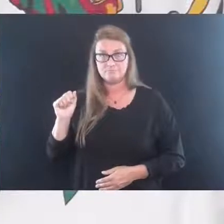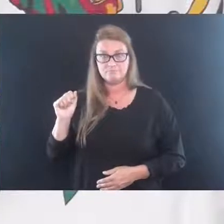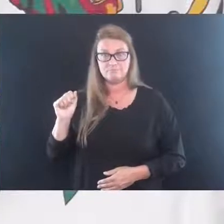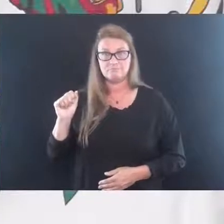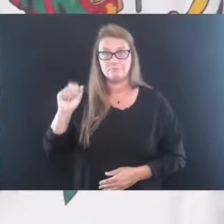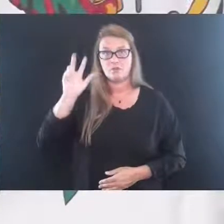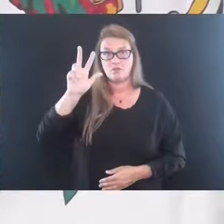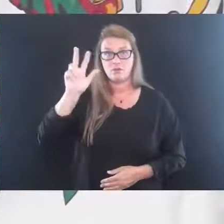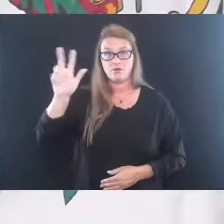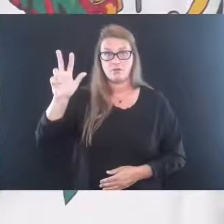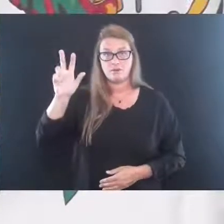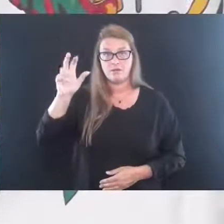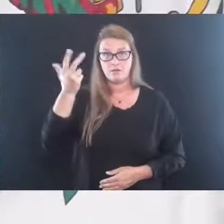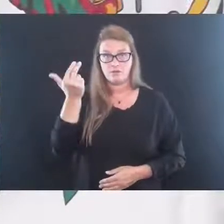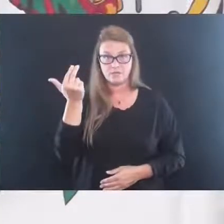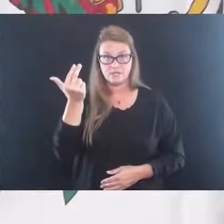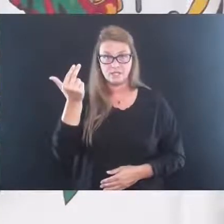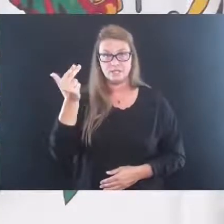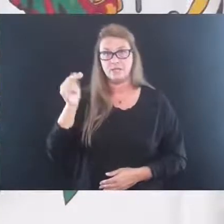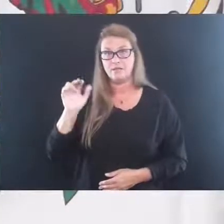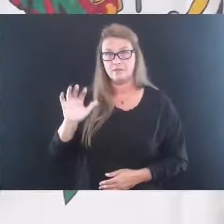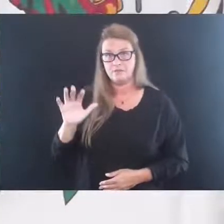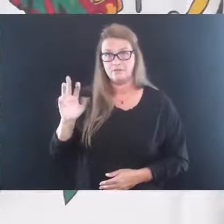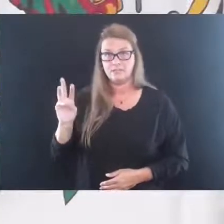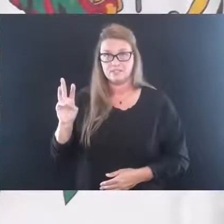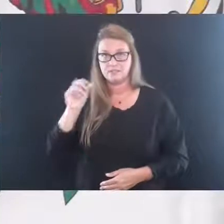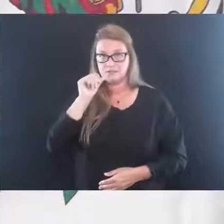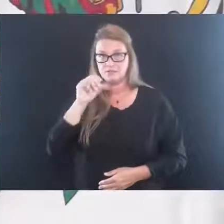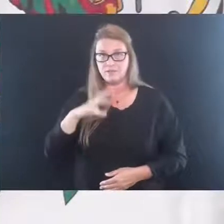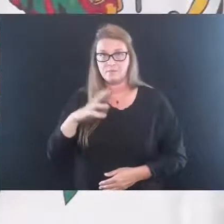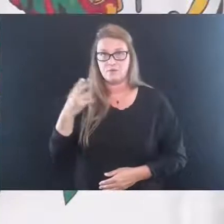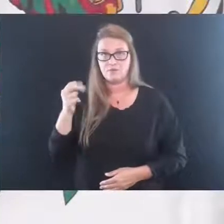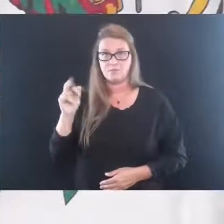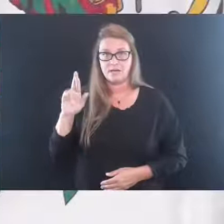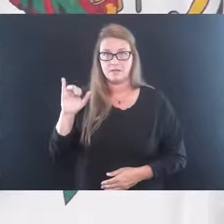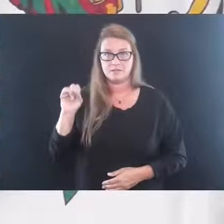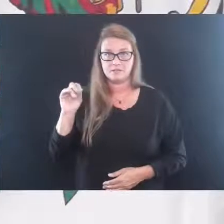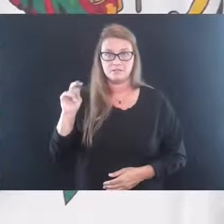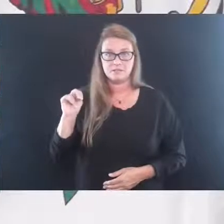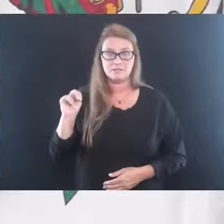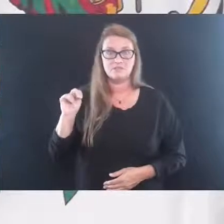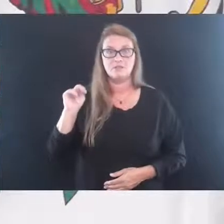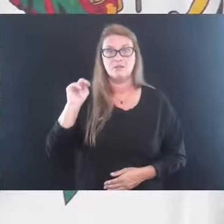The 3,313th death, a 56-year-old female from Harrison County.